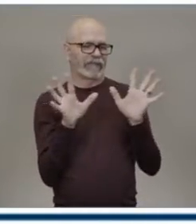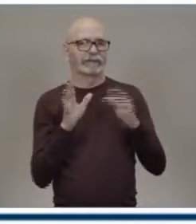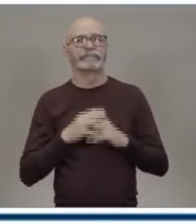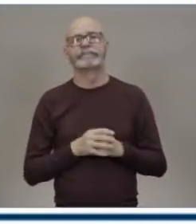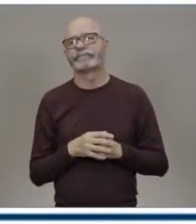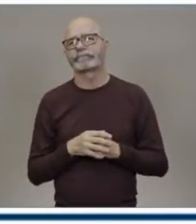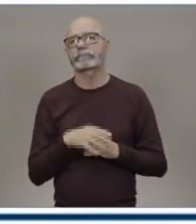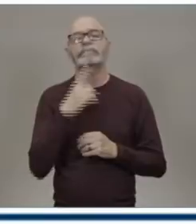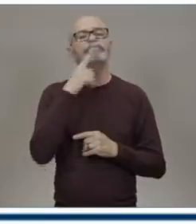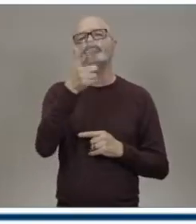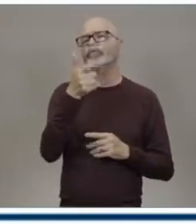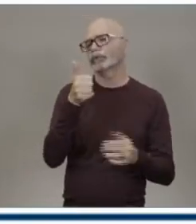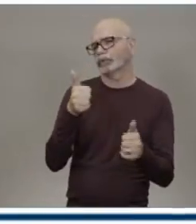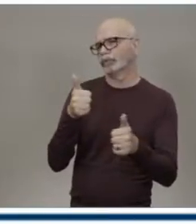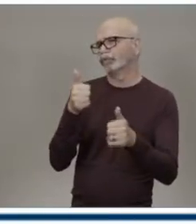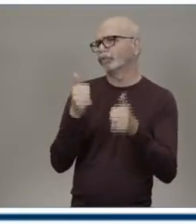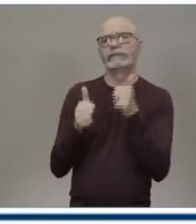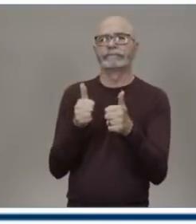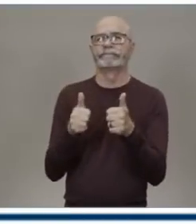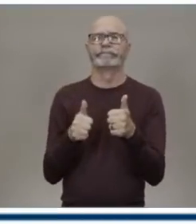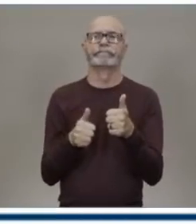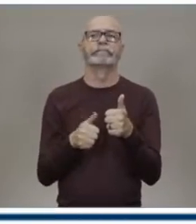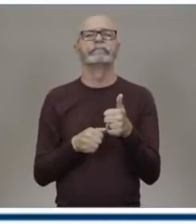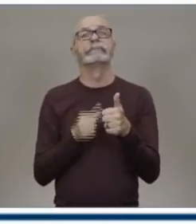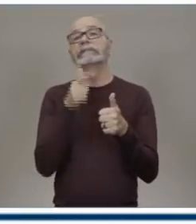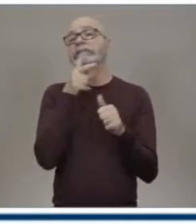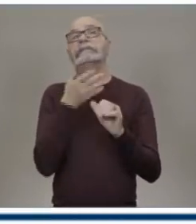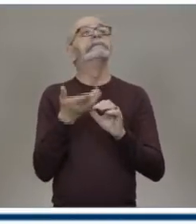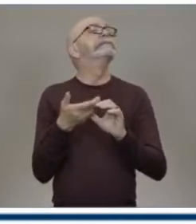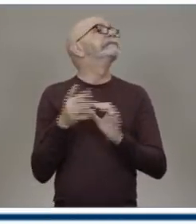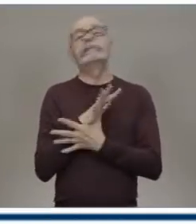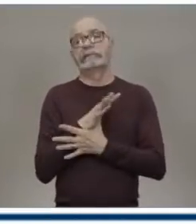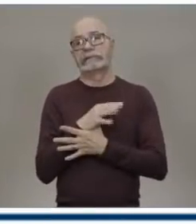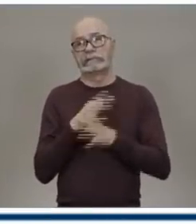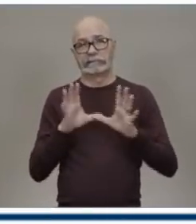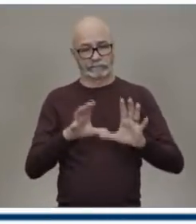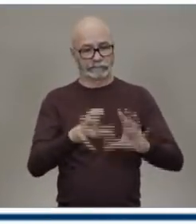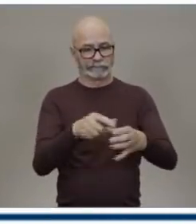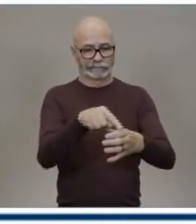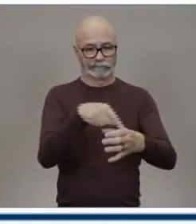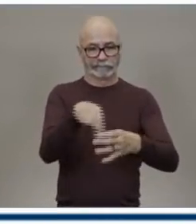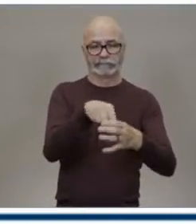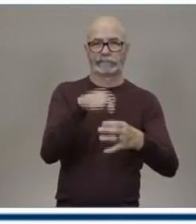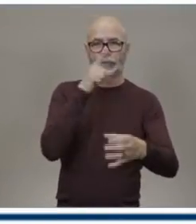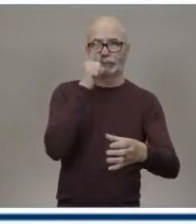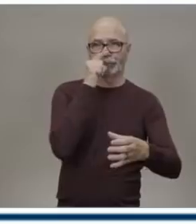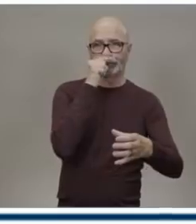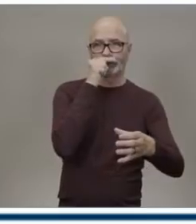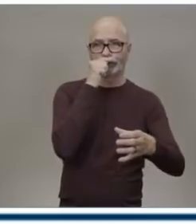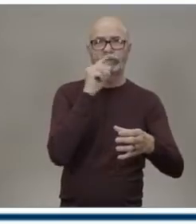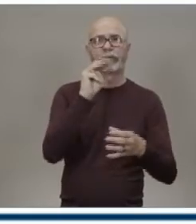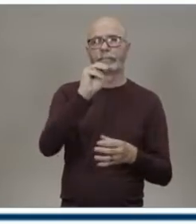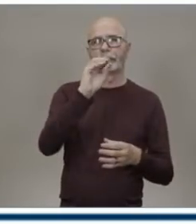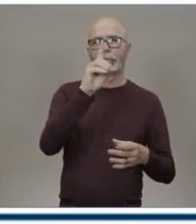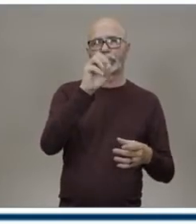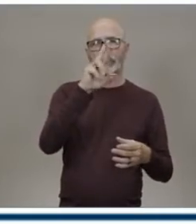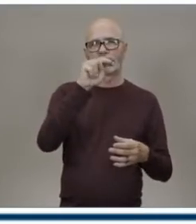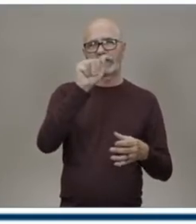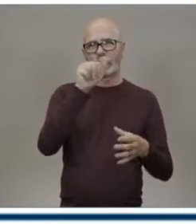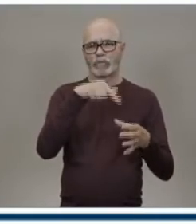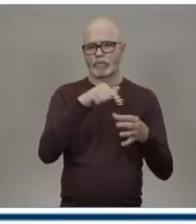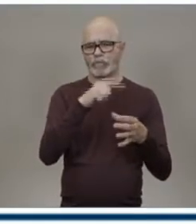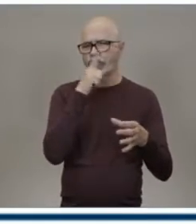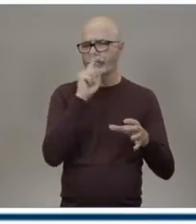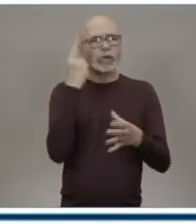group will be in priority, who will be prioritized for the Moderna vaccine? So our priority groups for